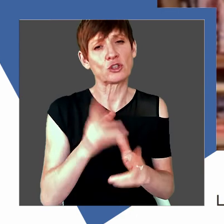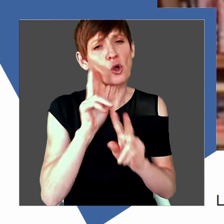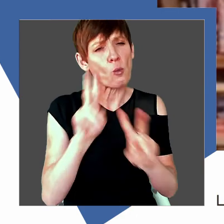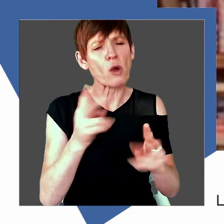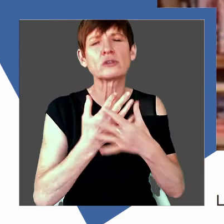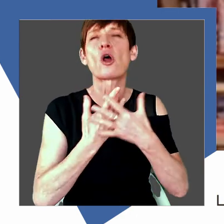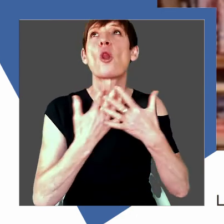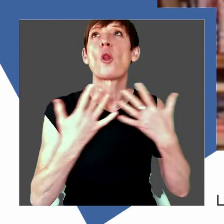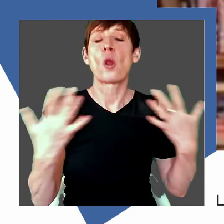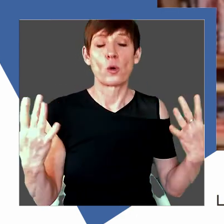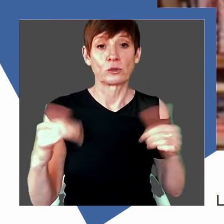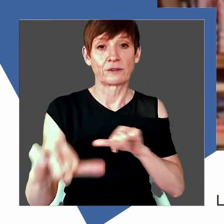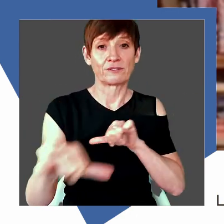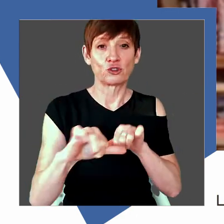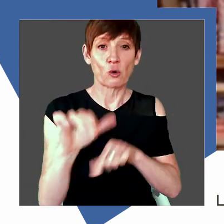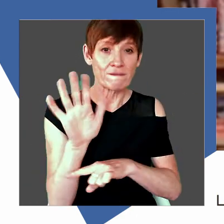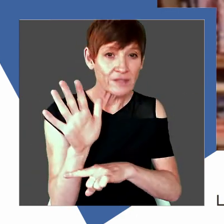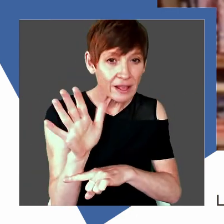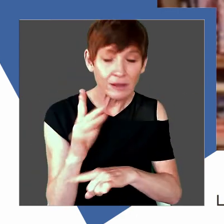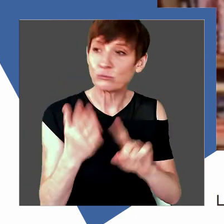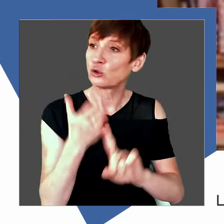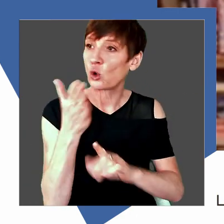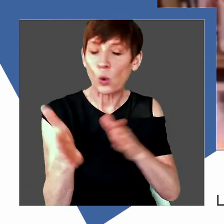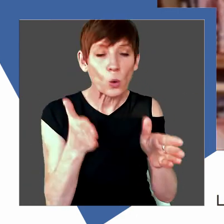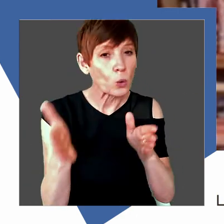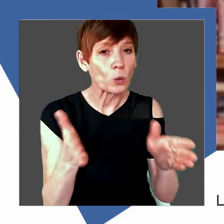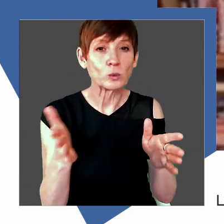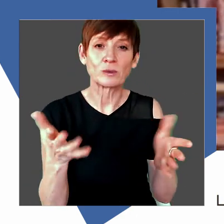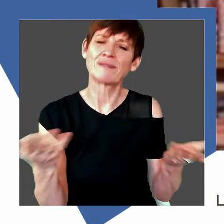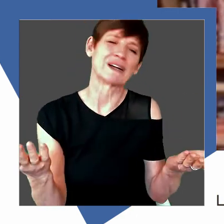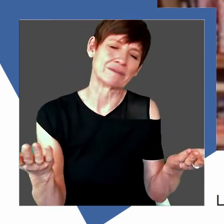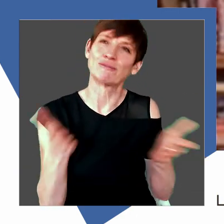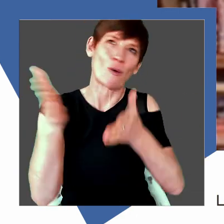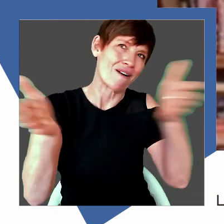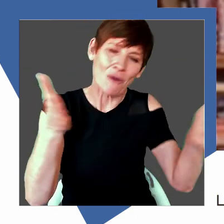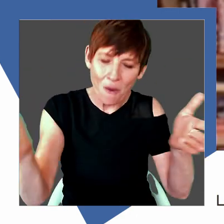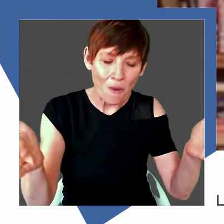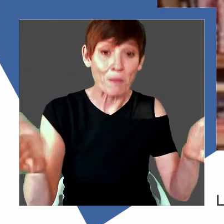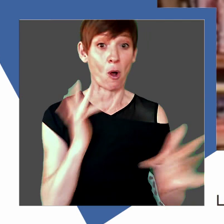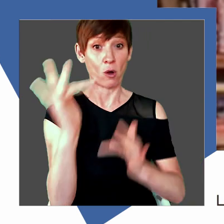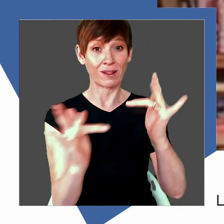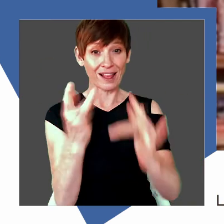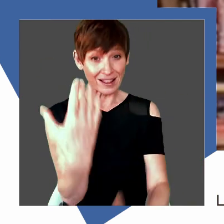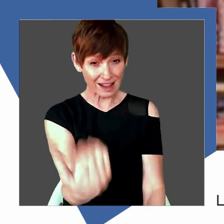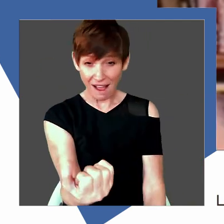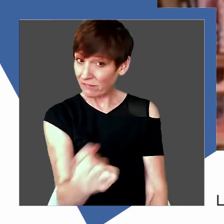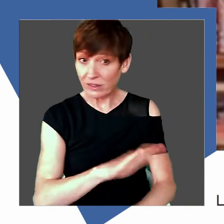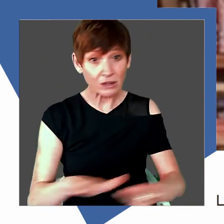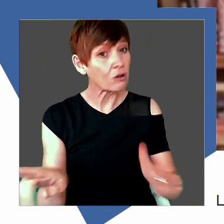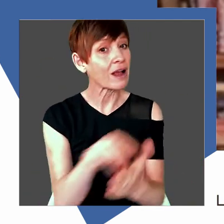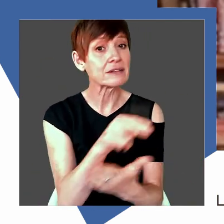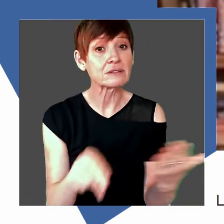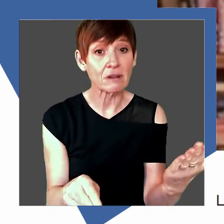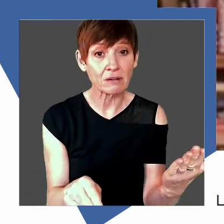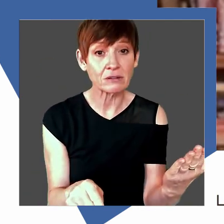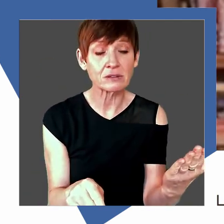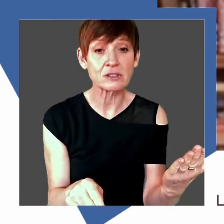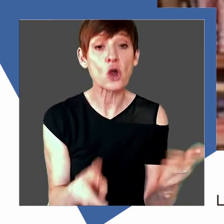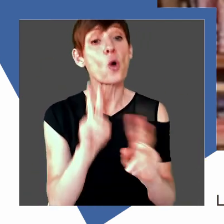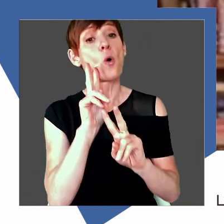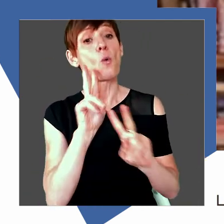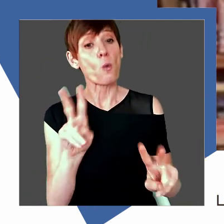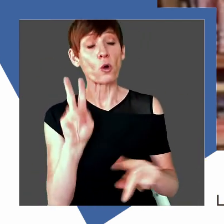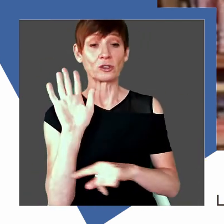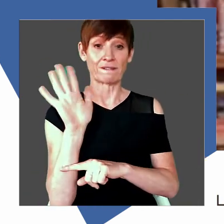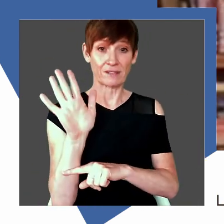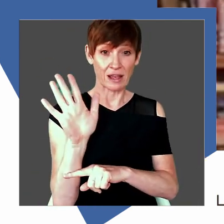films. You know, go to the festivals. They're all happening. They're still happening. None of them have been cancelled at the moment. They're online. Watch films,